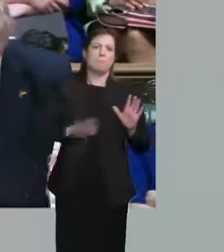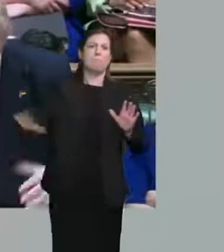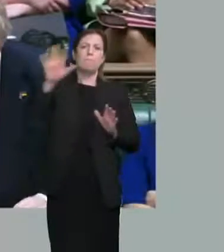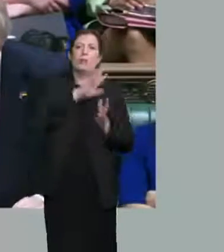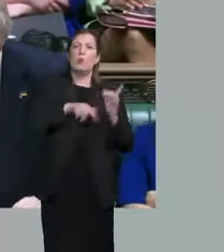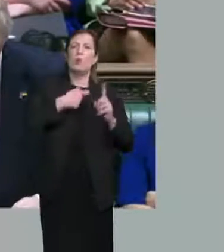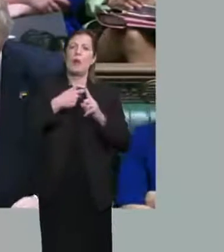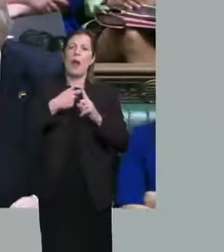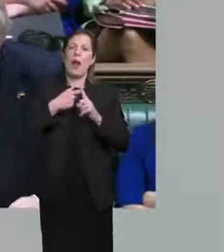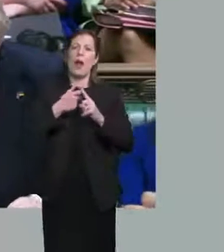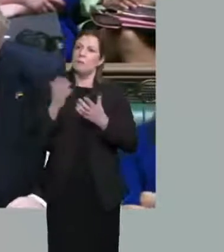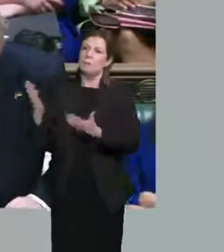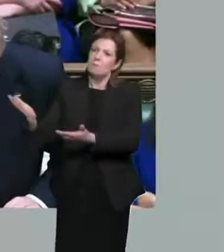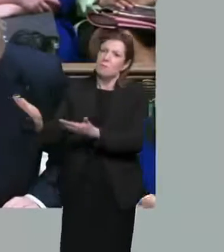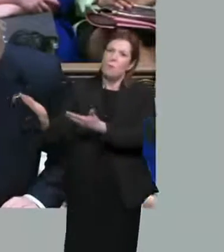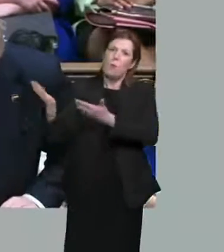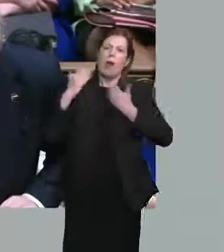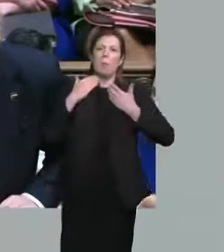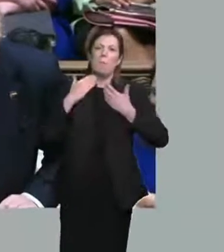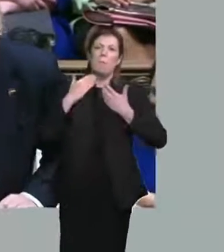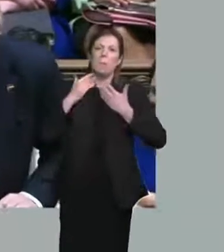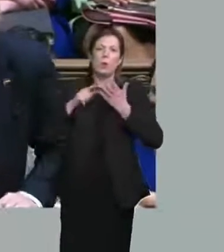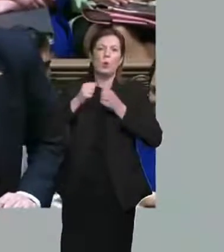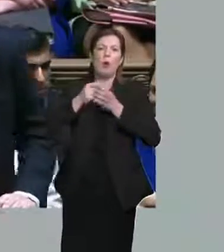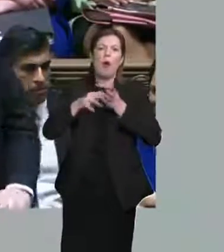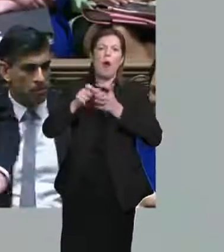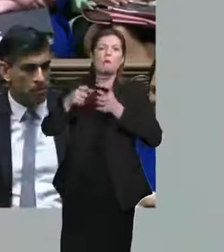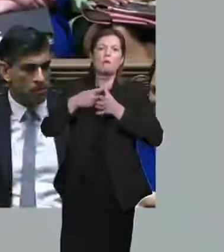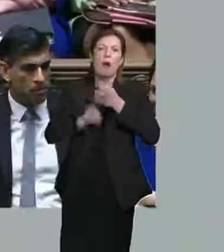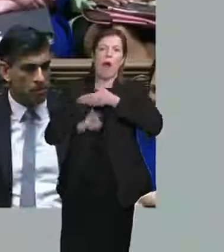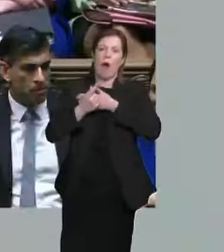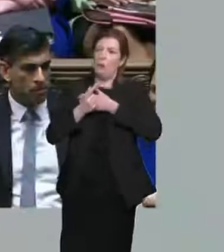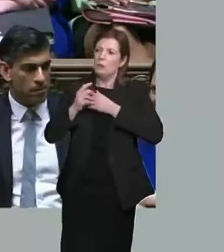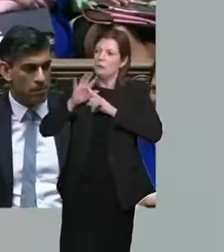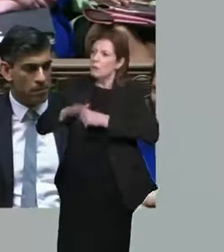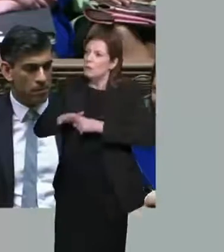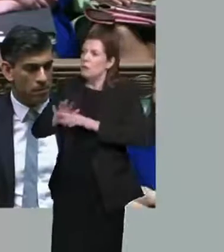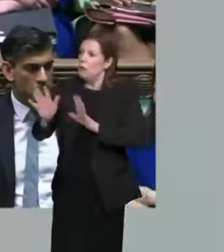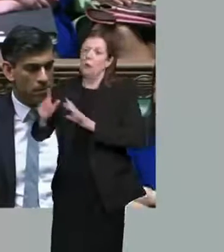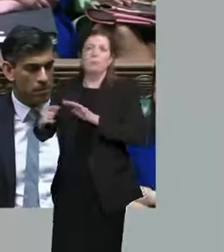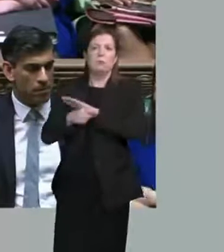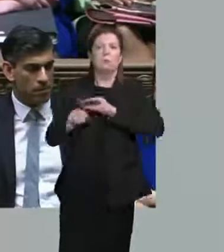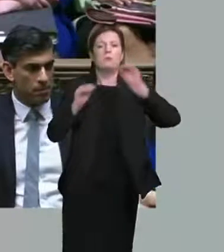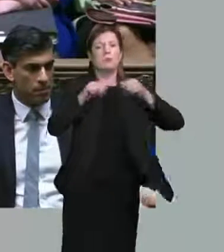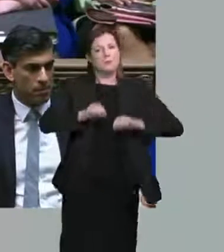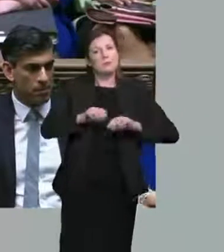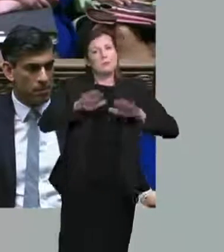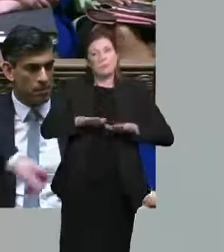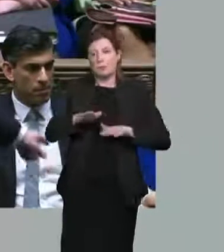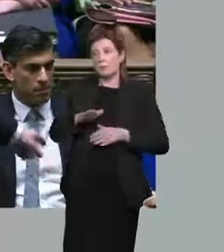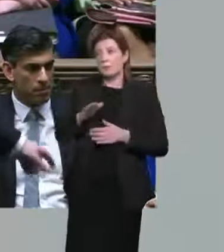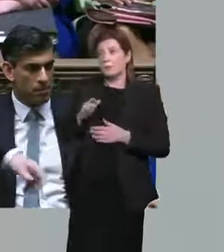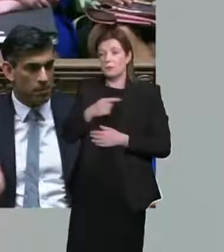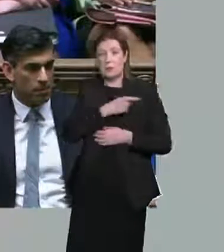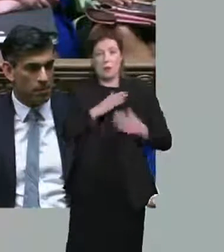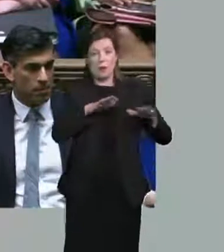UK welcome people fleeing Idi Amin's Uganda, and I'm sure that there are many members of the House, or several members of the House, and I know the